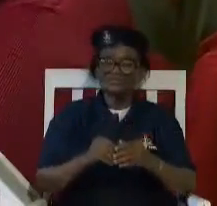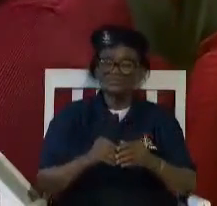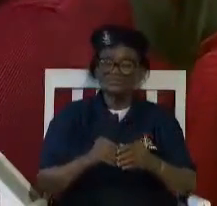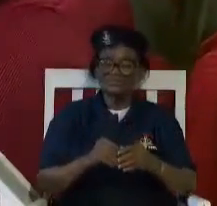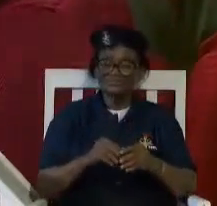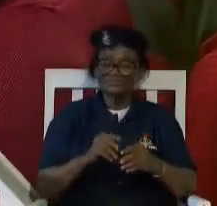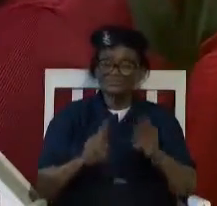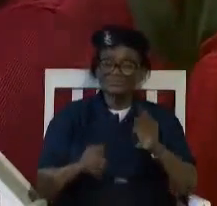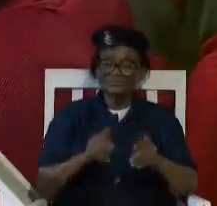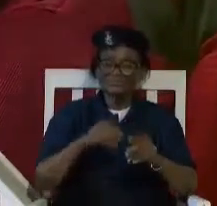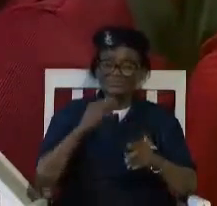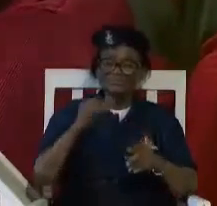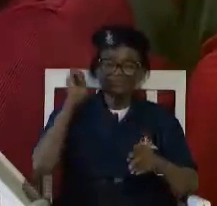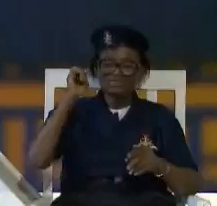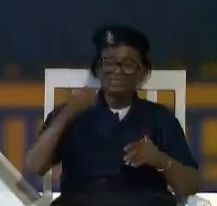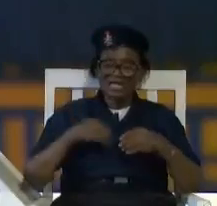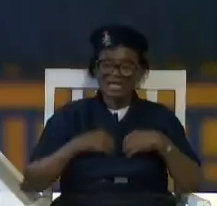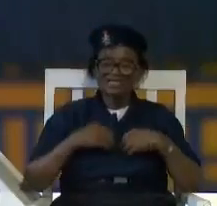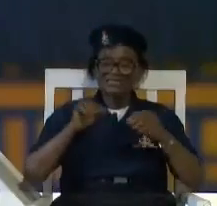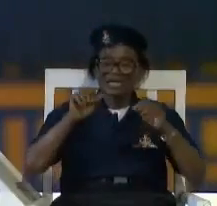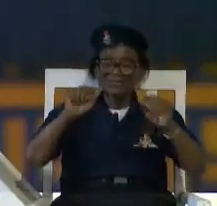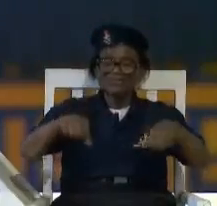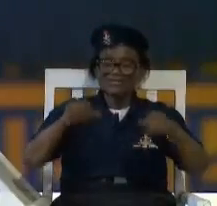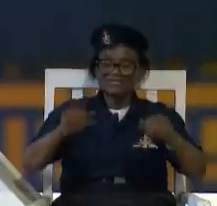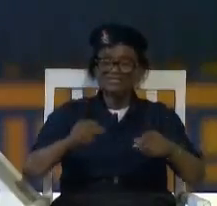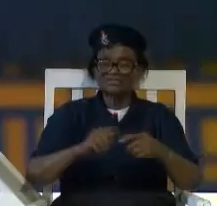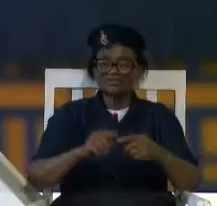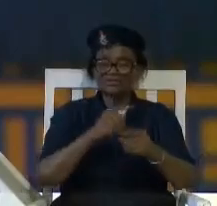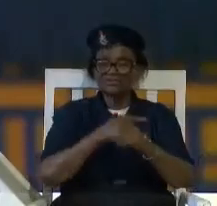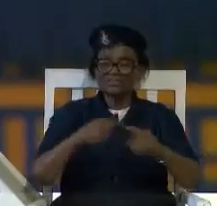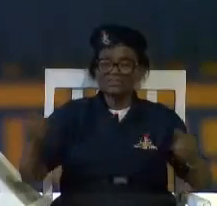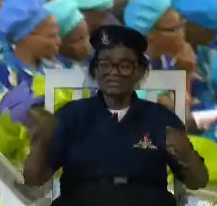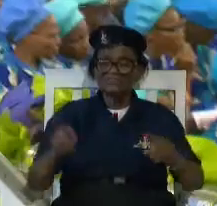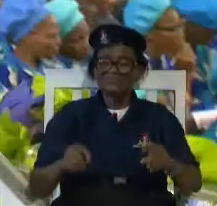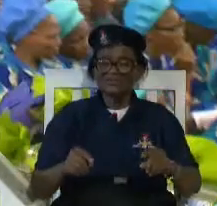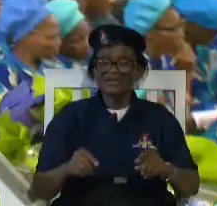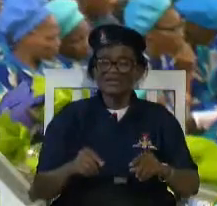He has the ability to deliver. He will deliver during this